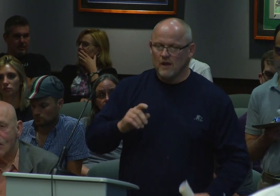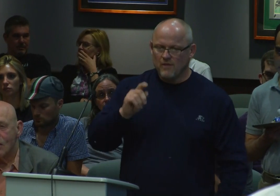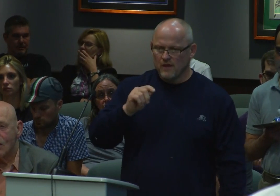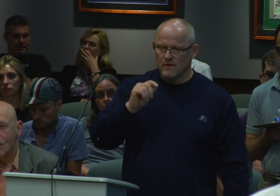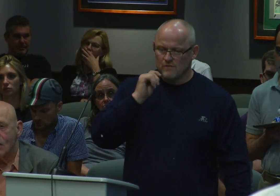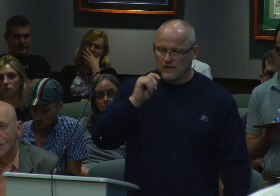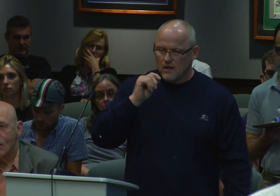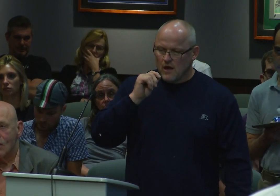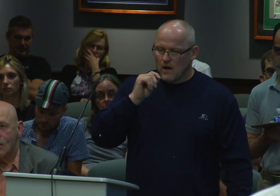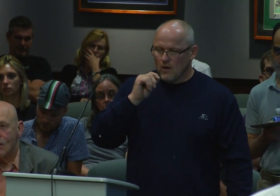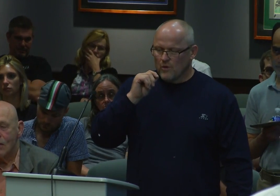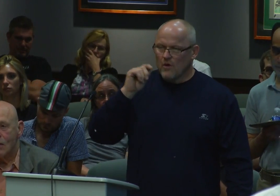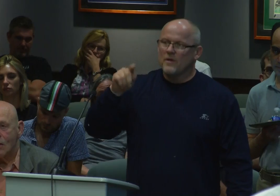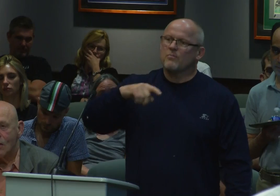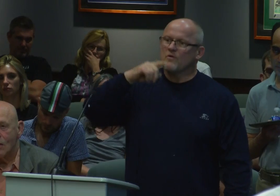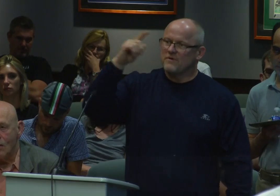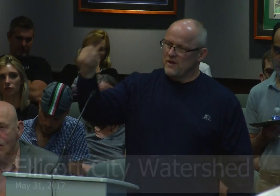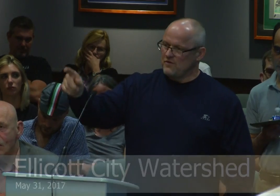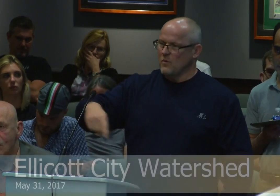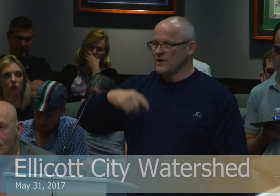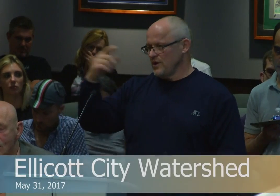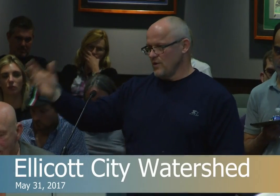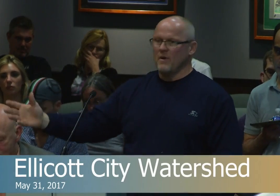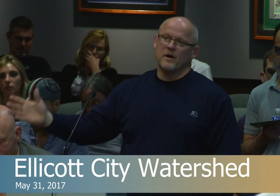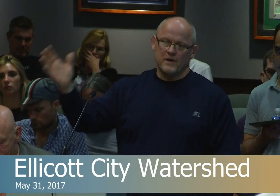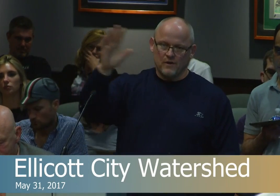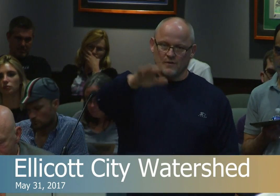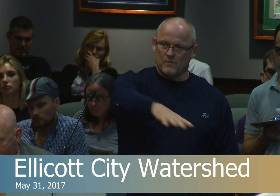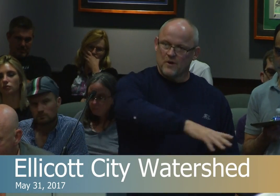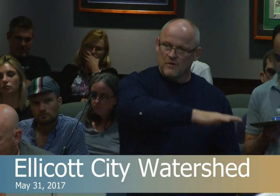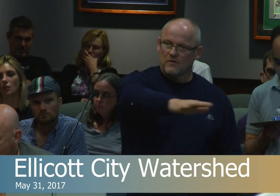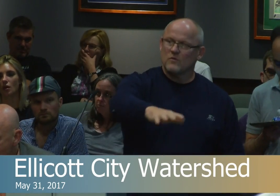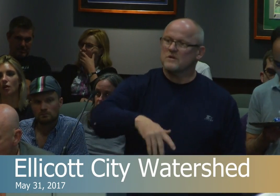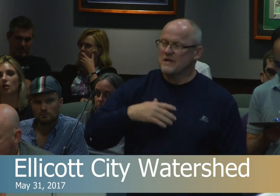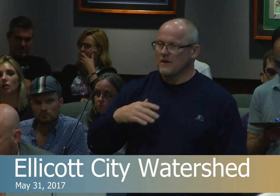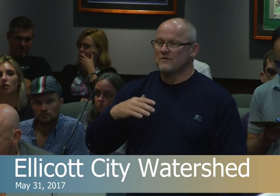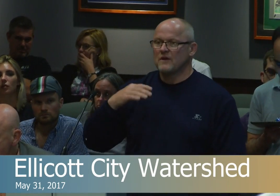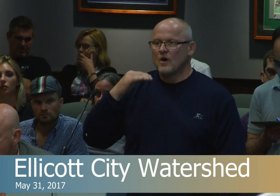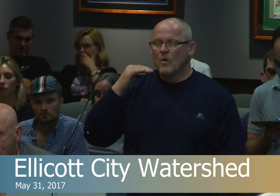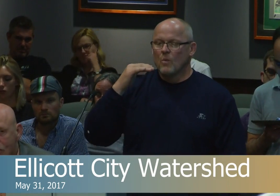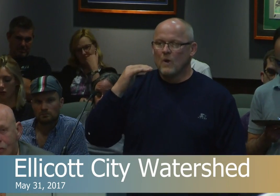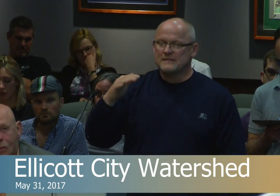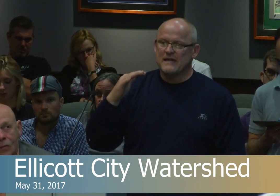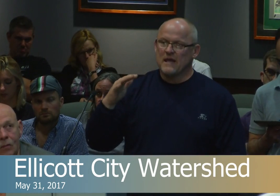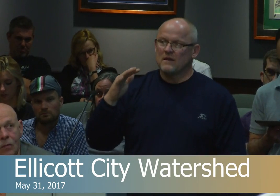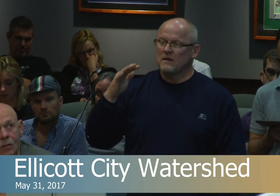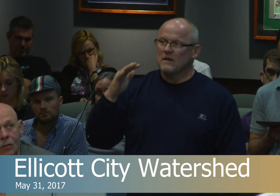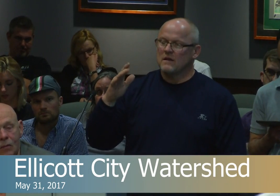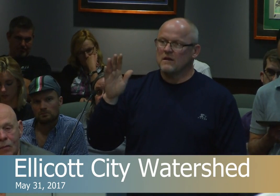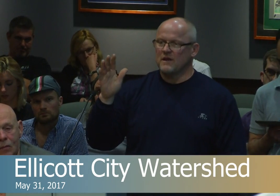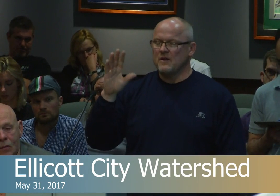The other thing is, with all the improvements that you wanted to do, pond here and some underground storage tanks, West